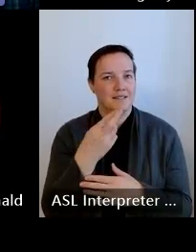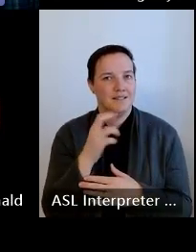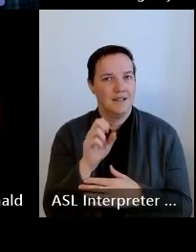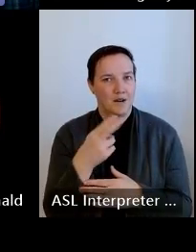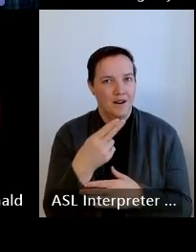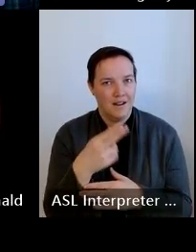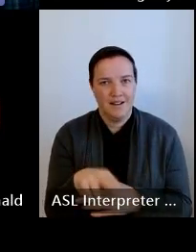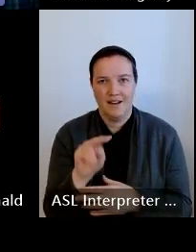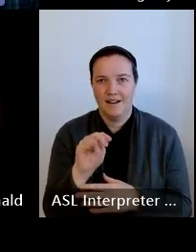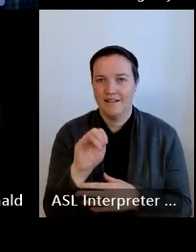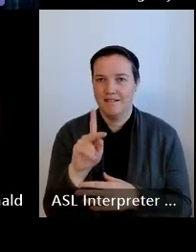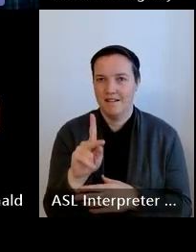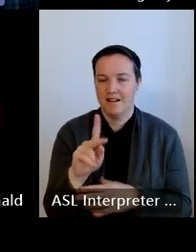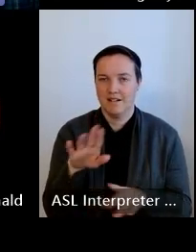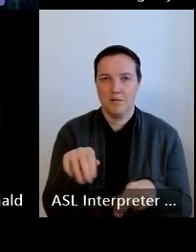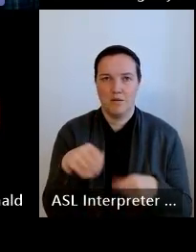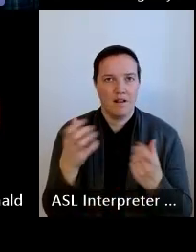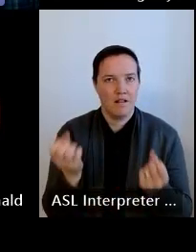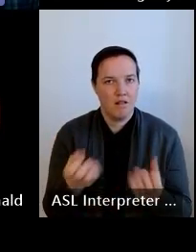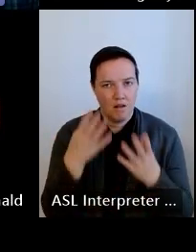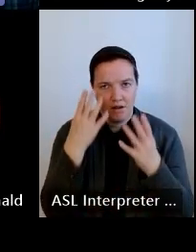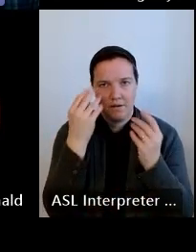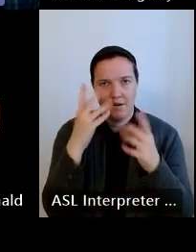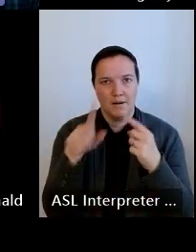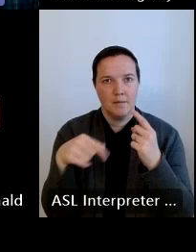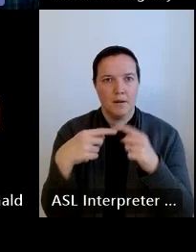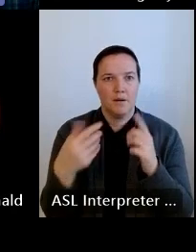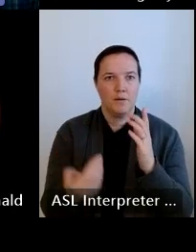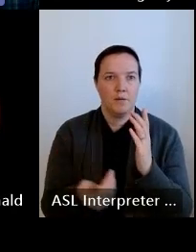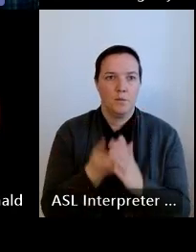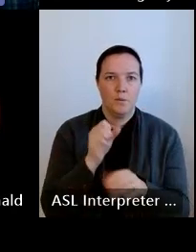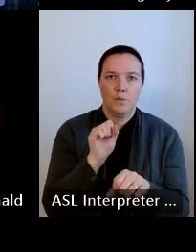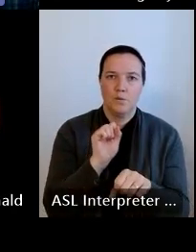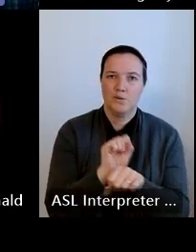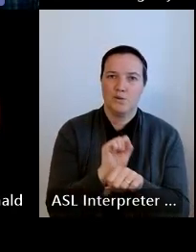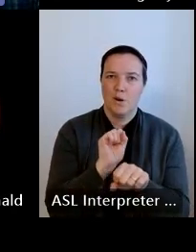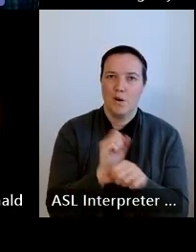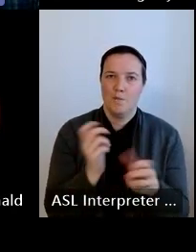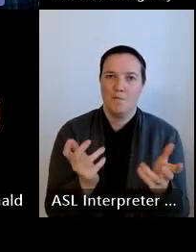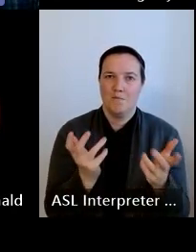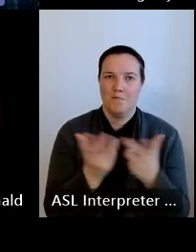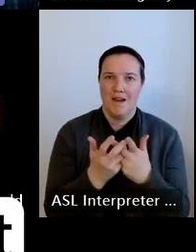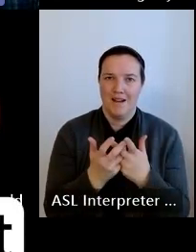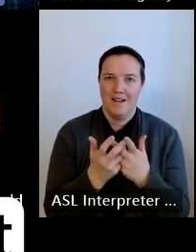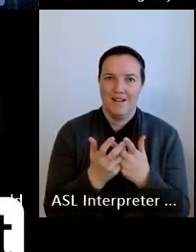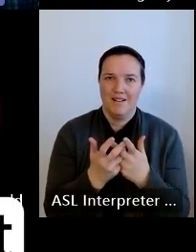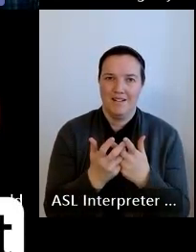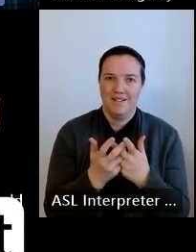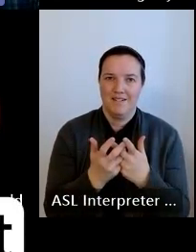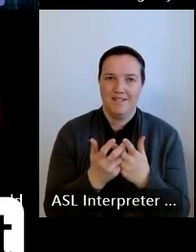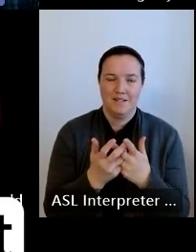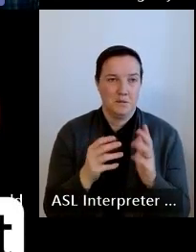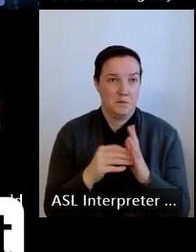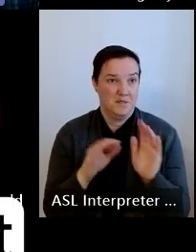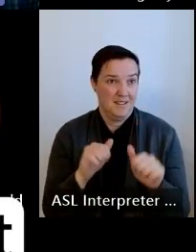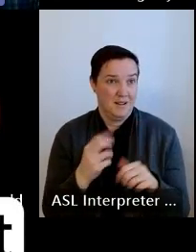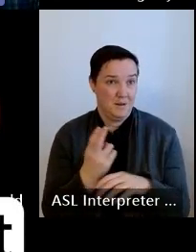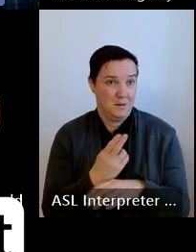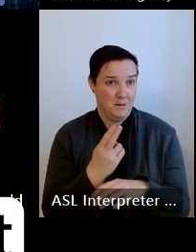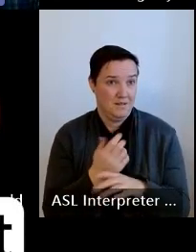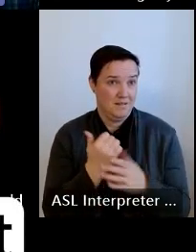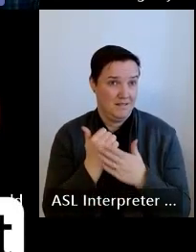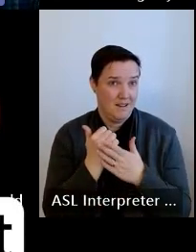for giving a lot of information about this new job match, or not new, but this job match that the students can use to help them